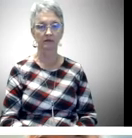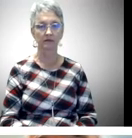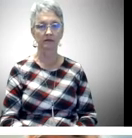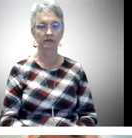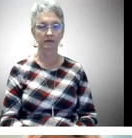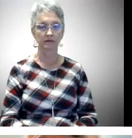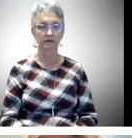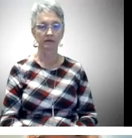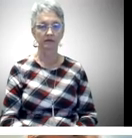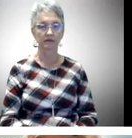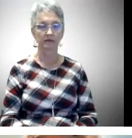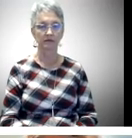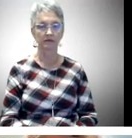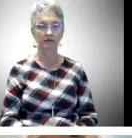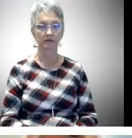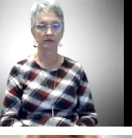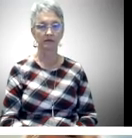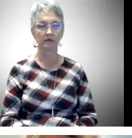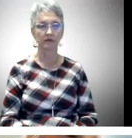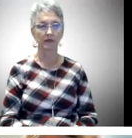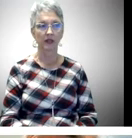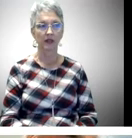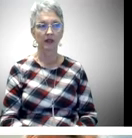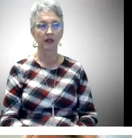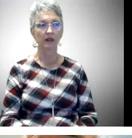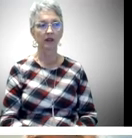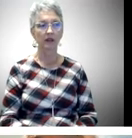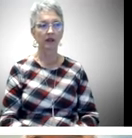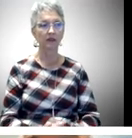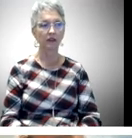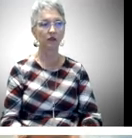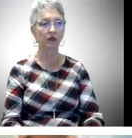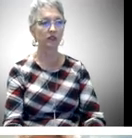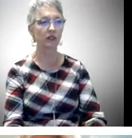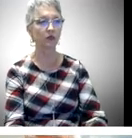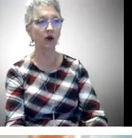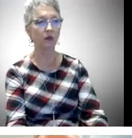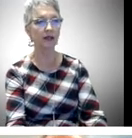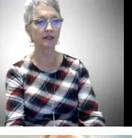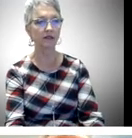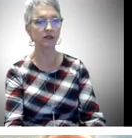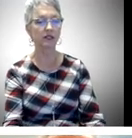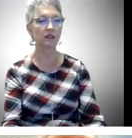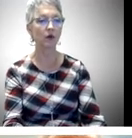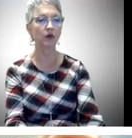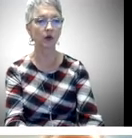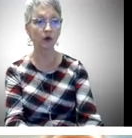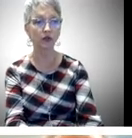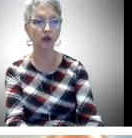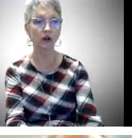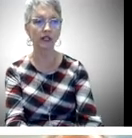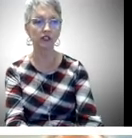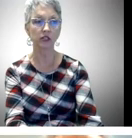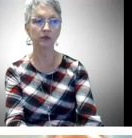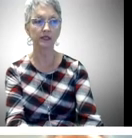getting a guardianship, because it may not fix the problem. Next slide. Another question, in what ways have you seen